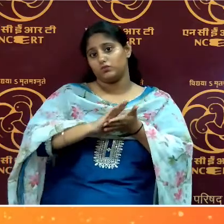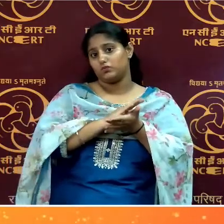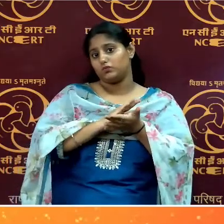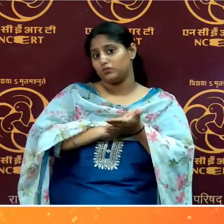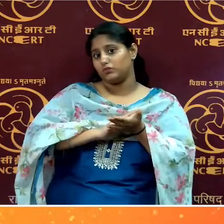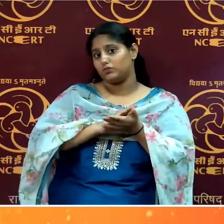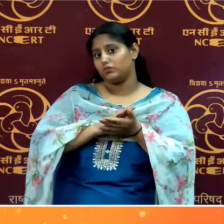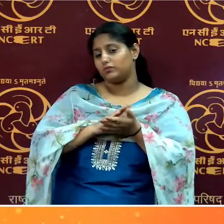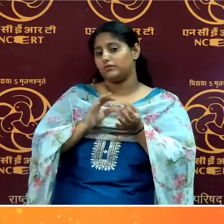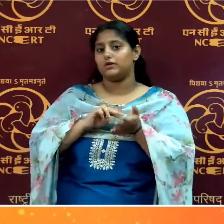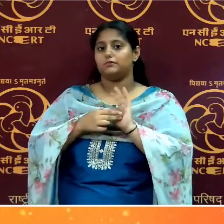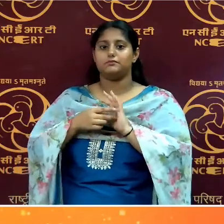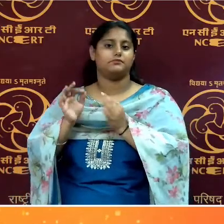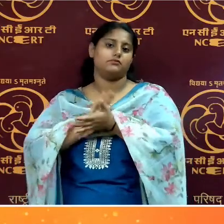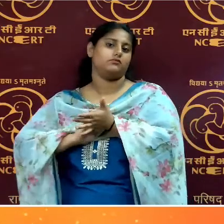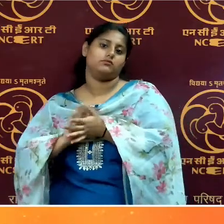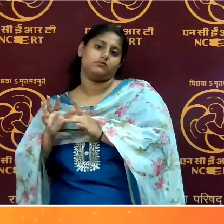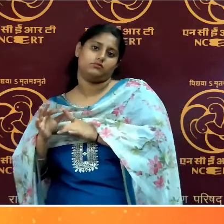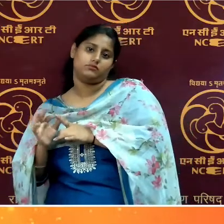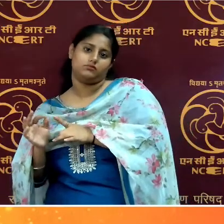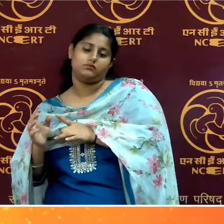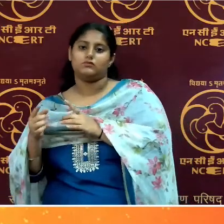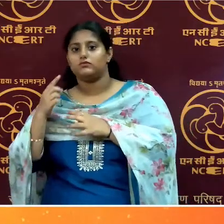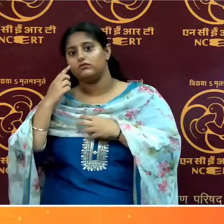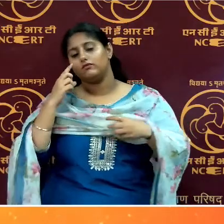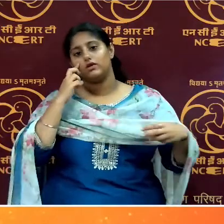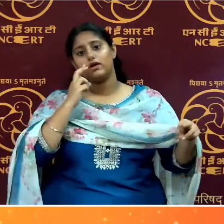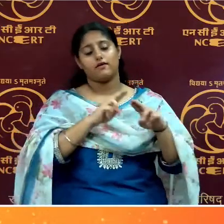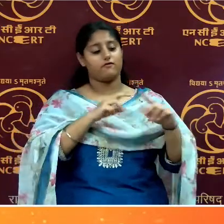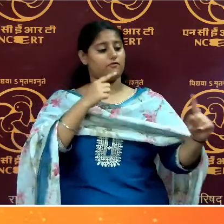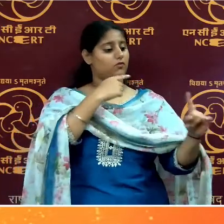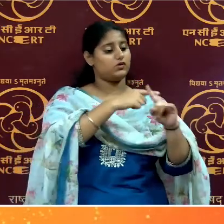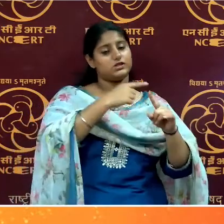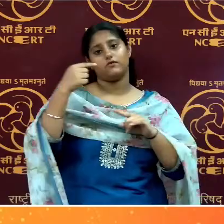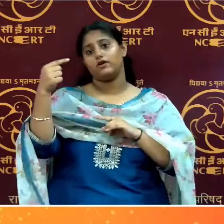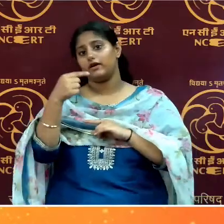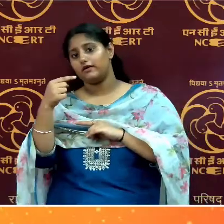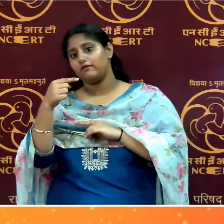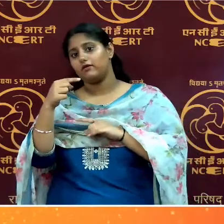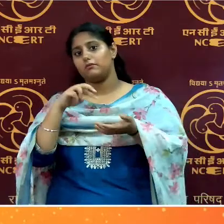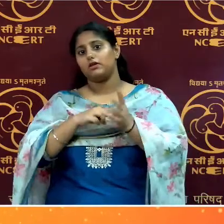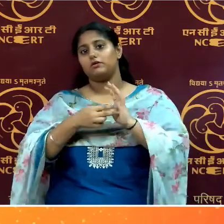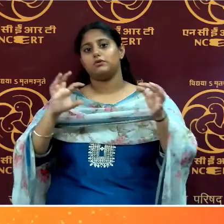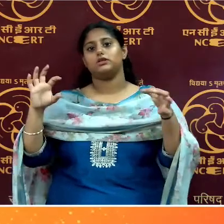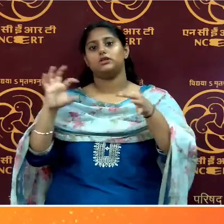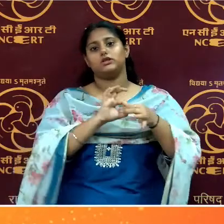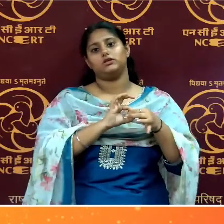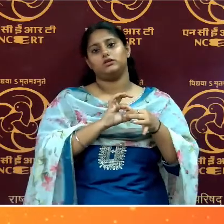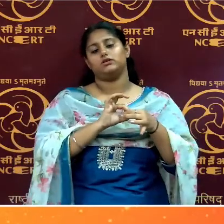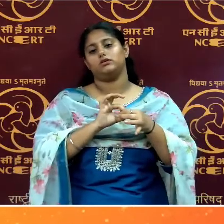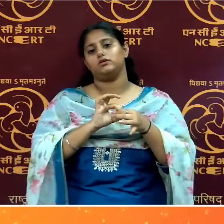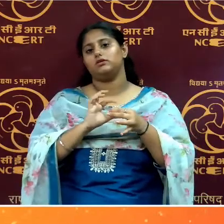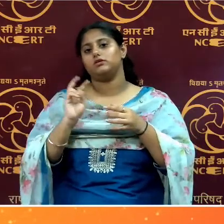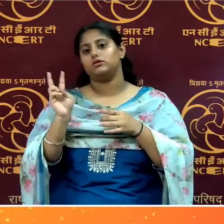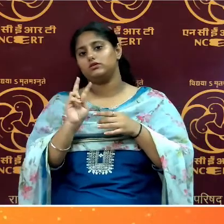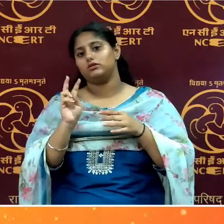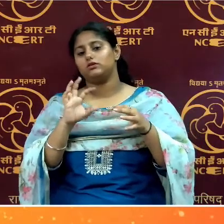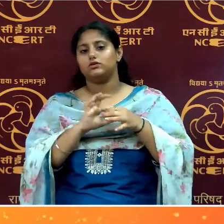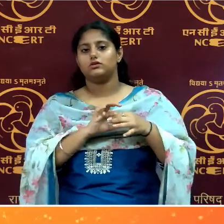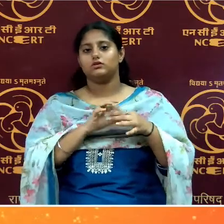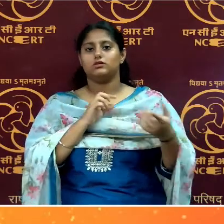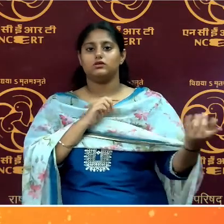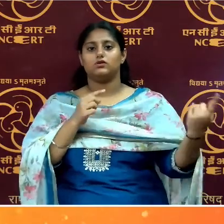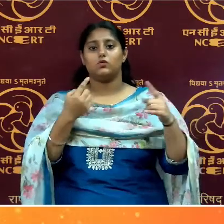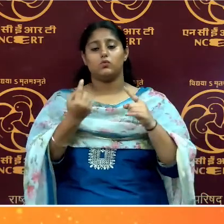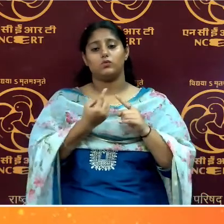will happen, neutral. right? And if it is positive and negative, then attraction will occur. So in all the cases, only positive and